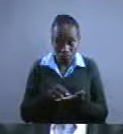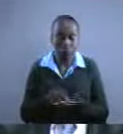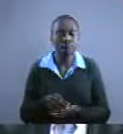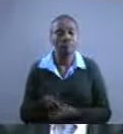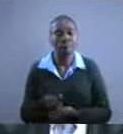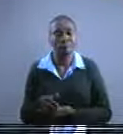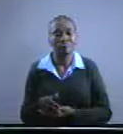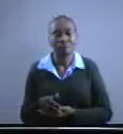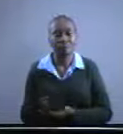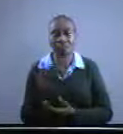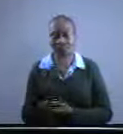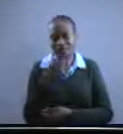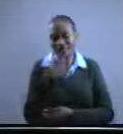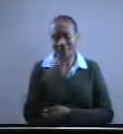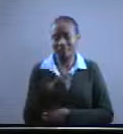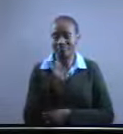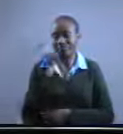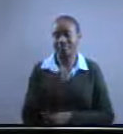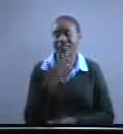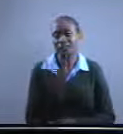Thank you very much.